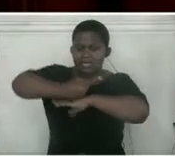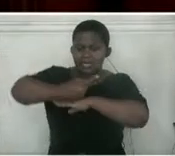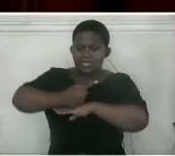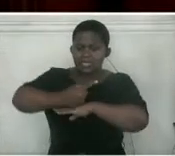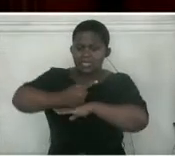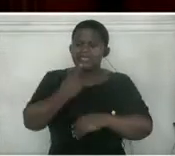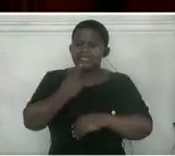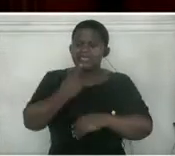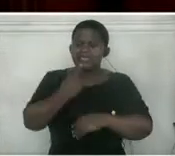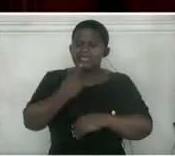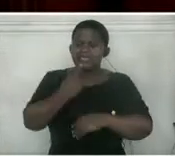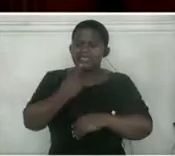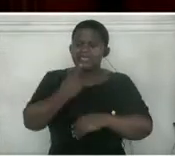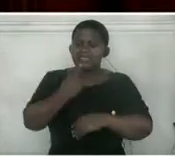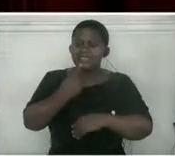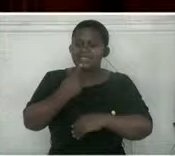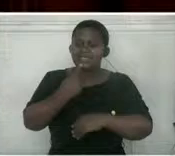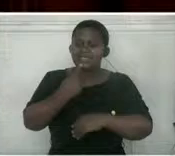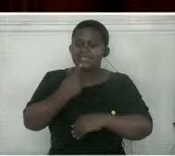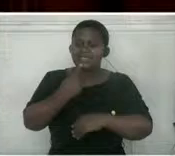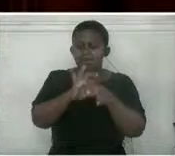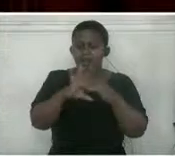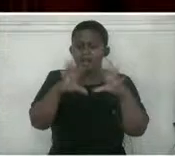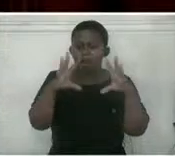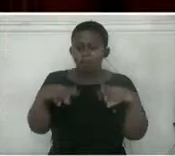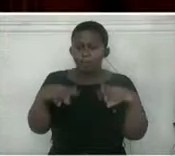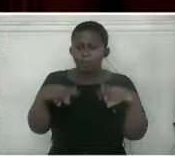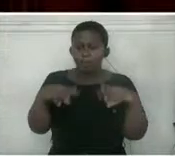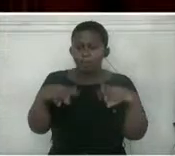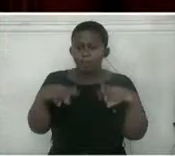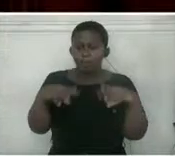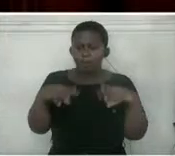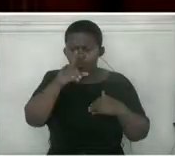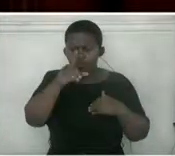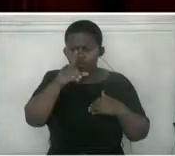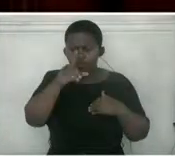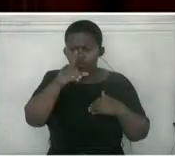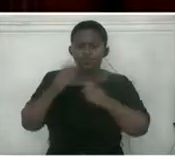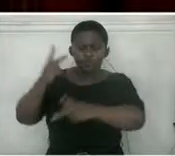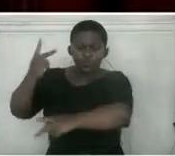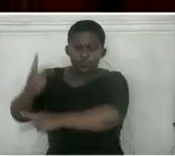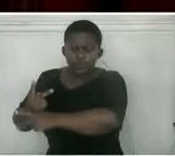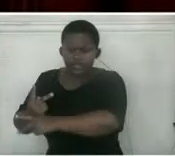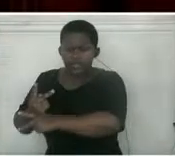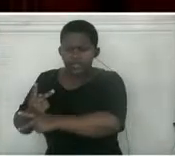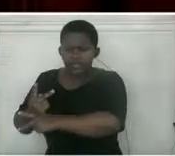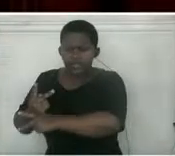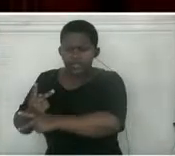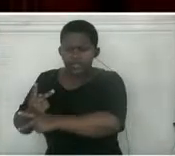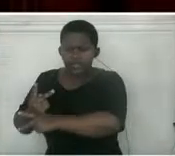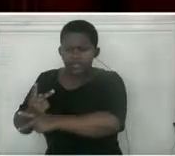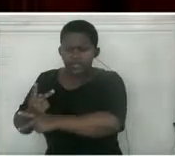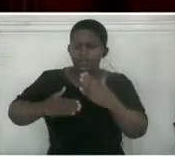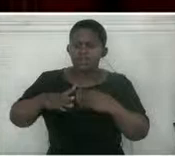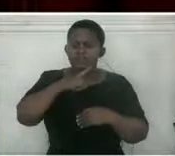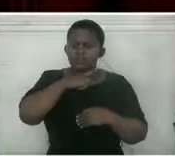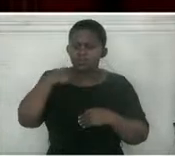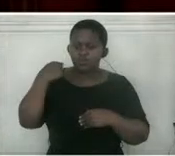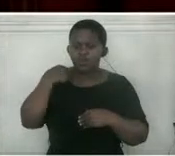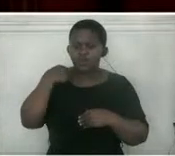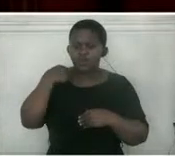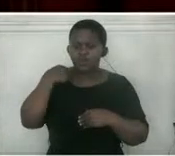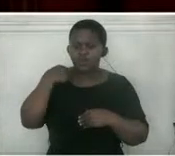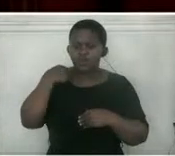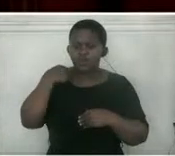sithi abantu basemakhaya abangahlali nje bazi ukuthi inkukhu ngempela sonto sihlabe kanye kuhle